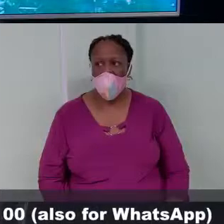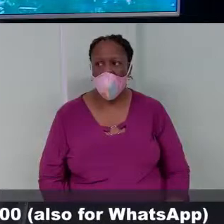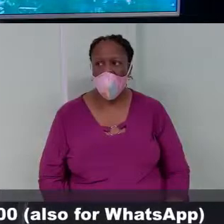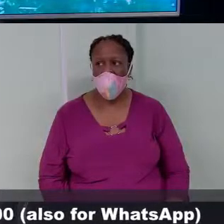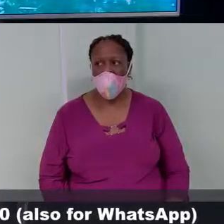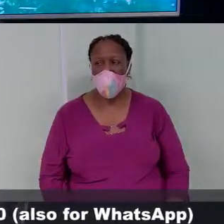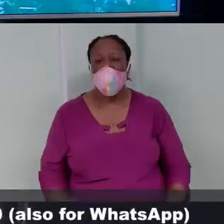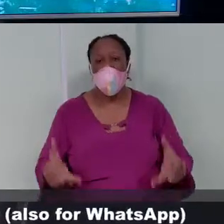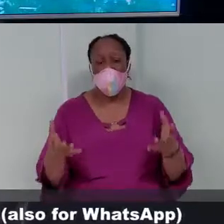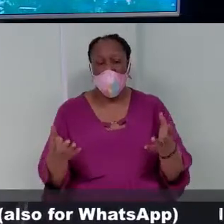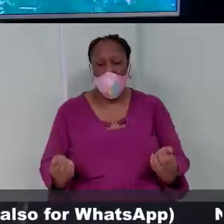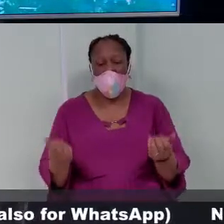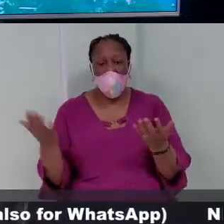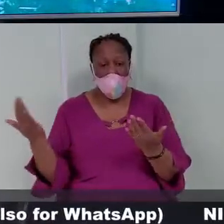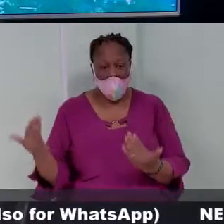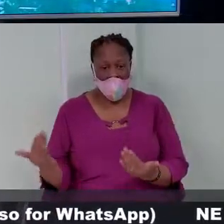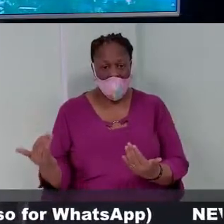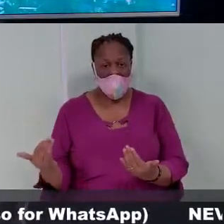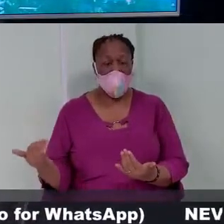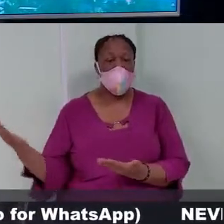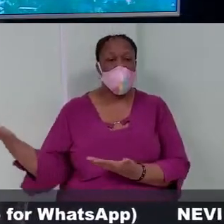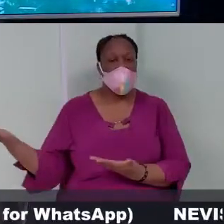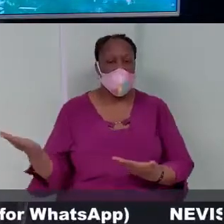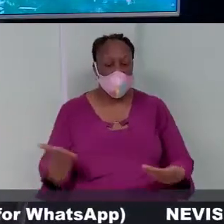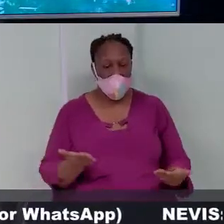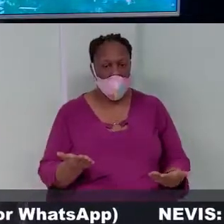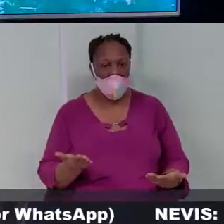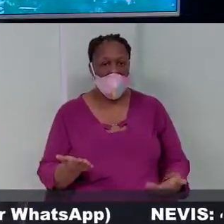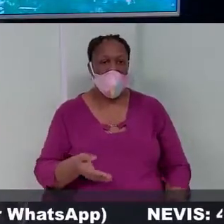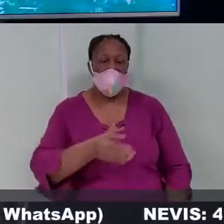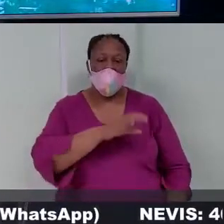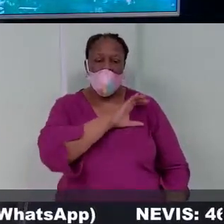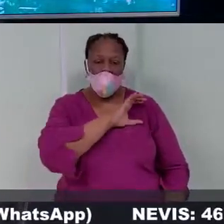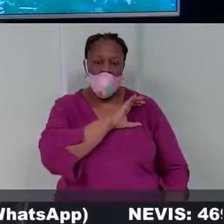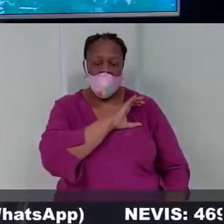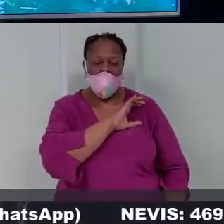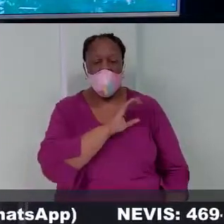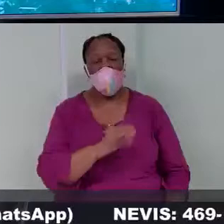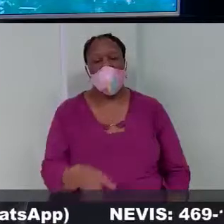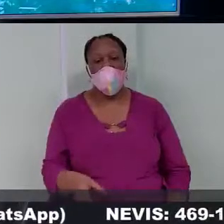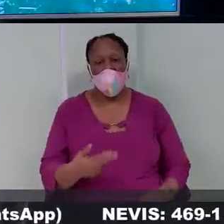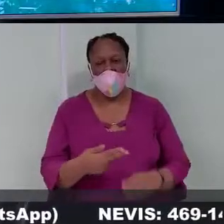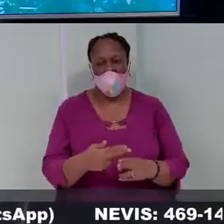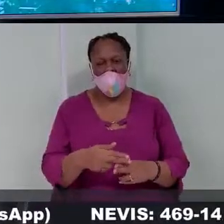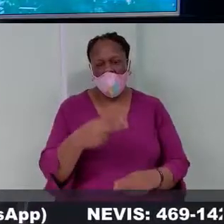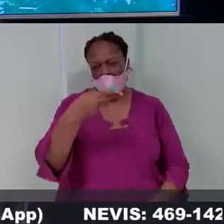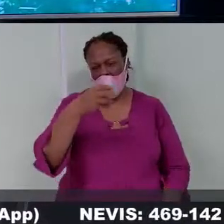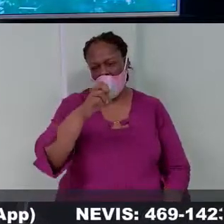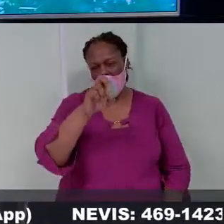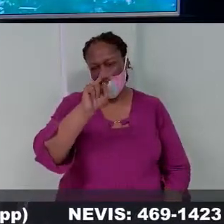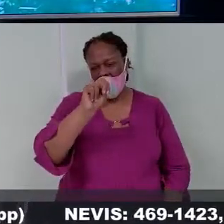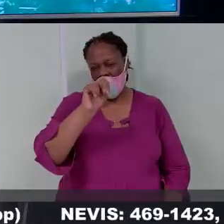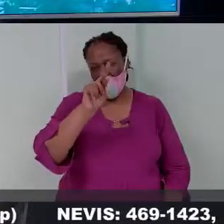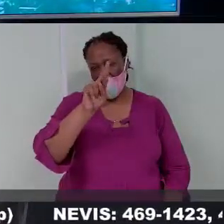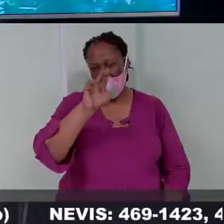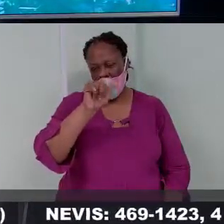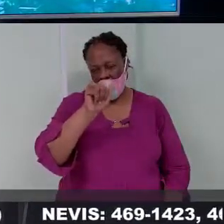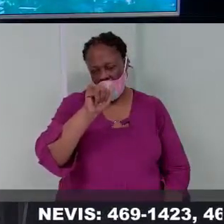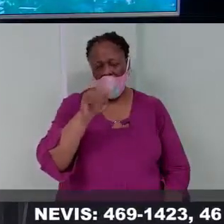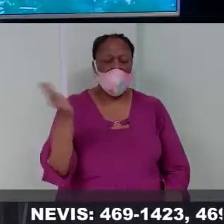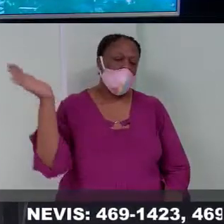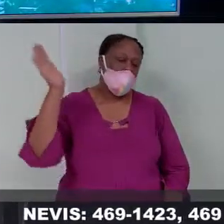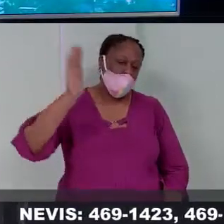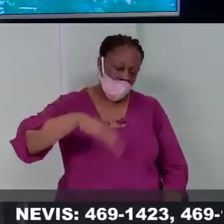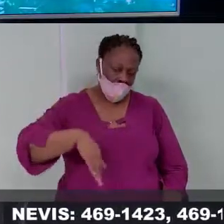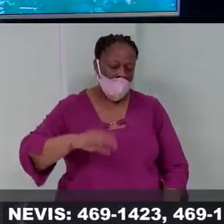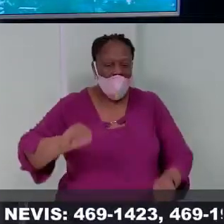I want to invite first to the podium Superintendent Cromwell Henry, who will give us an update